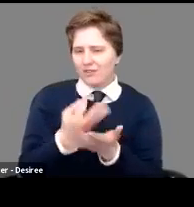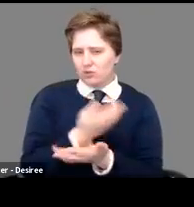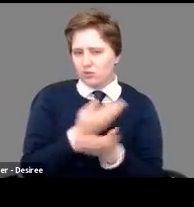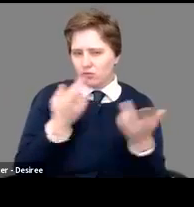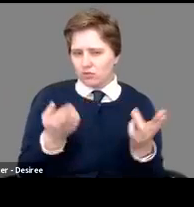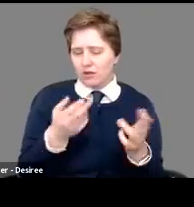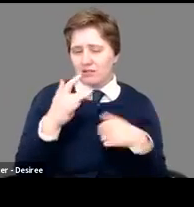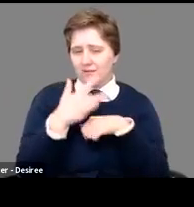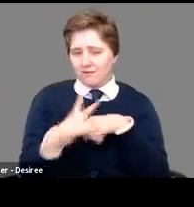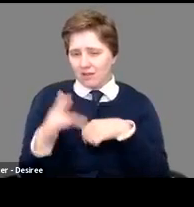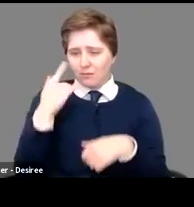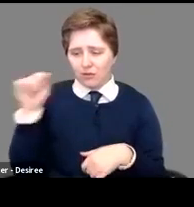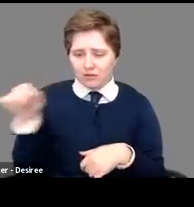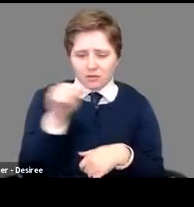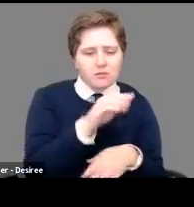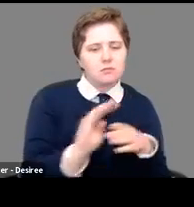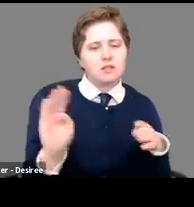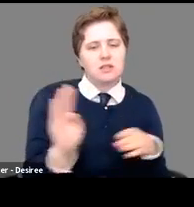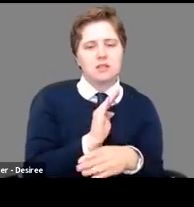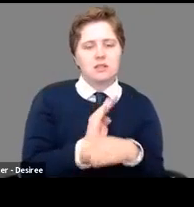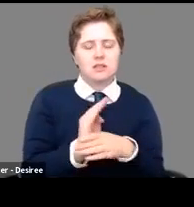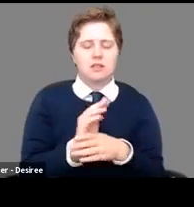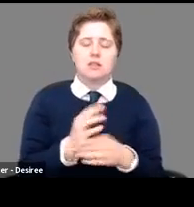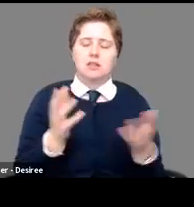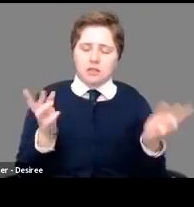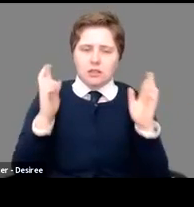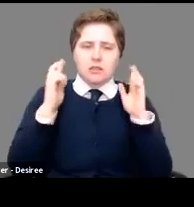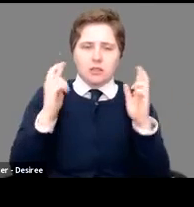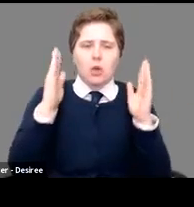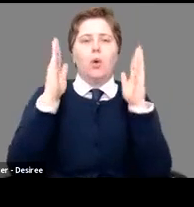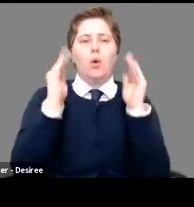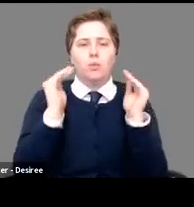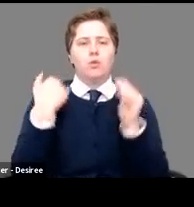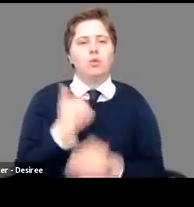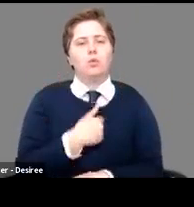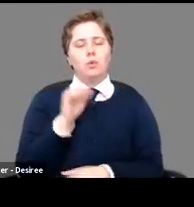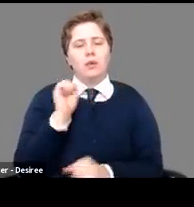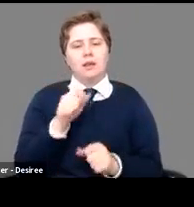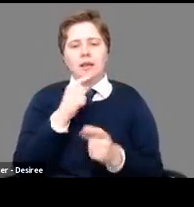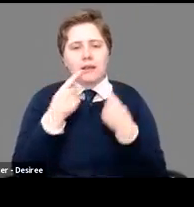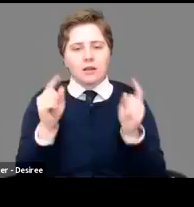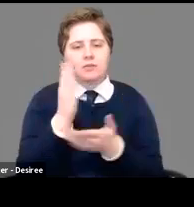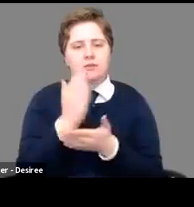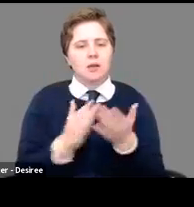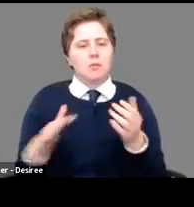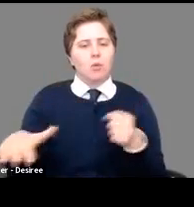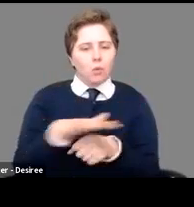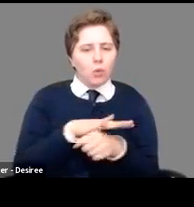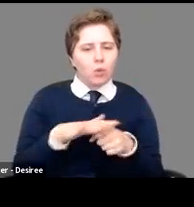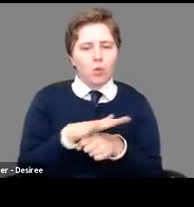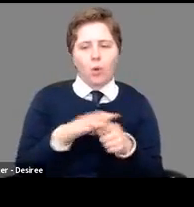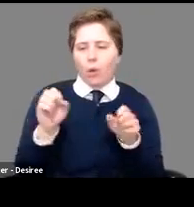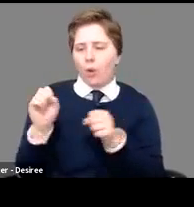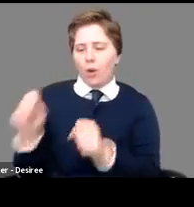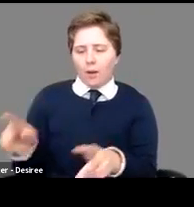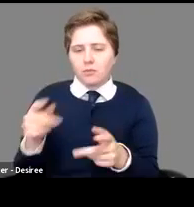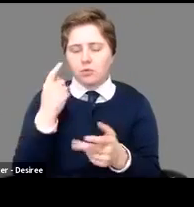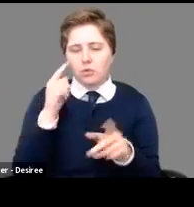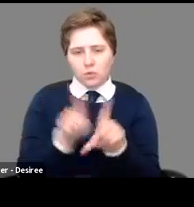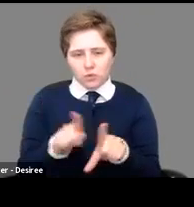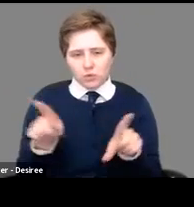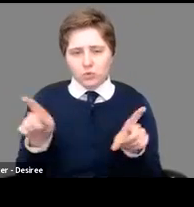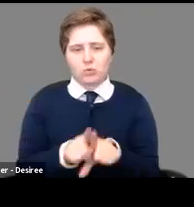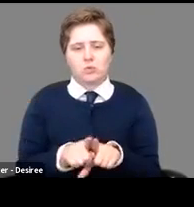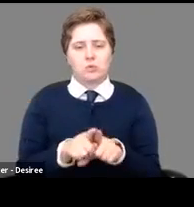that are available to businesses. And hopefully we'll be announcing some local opportunities